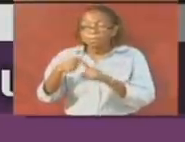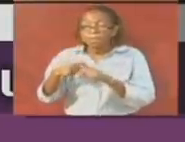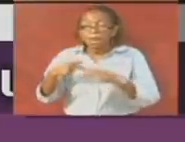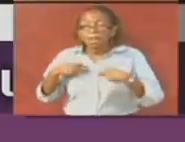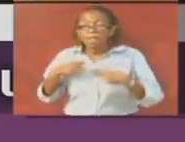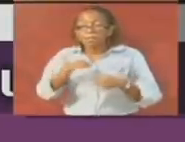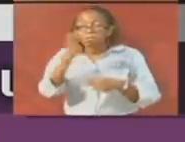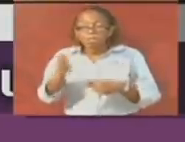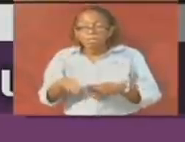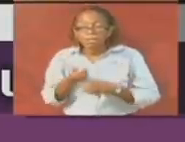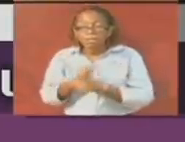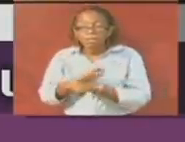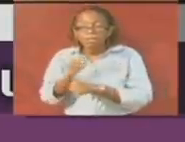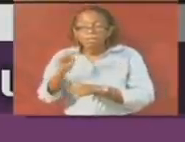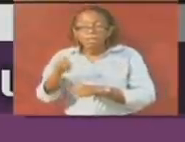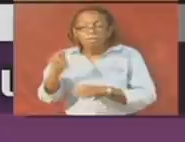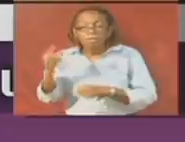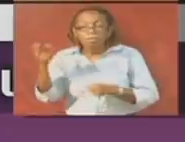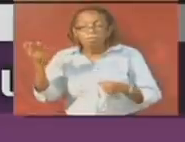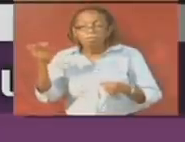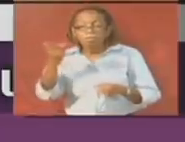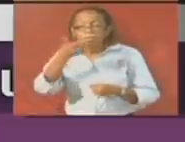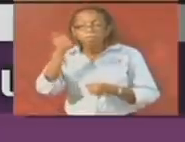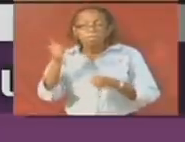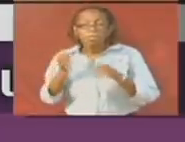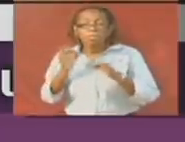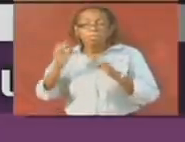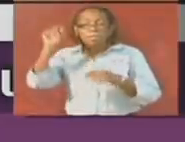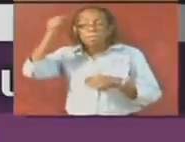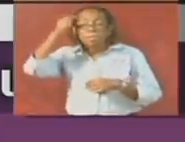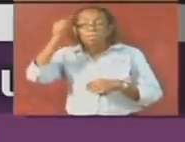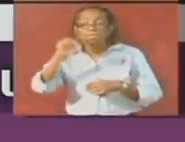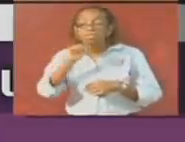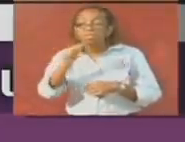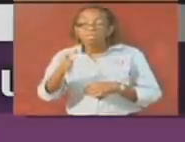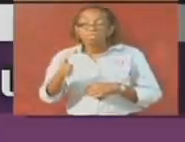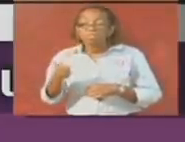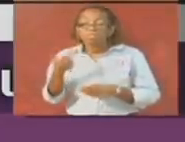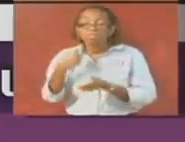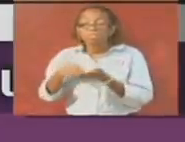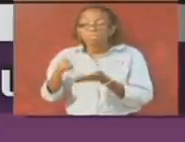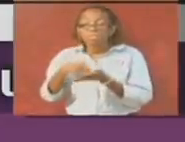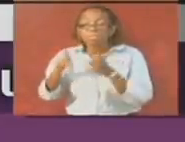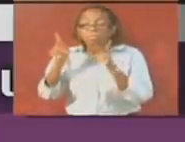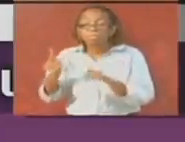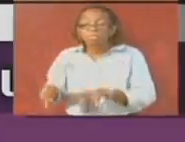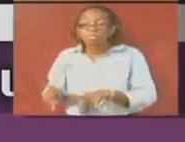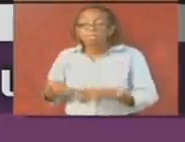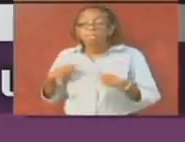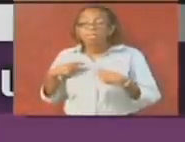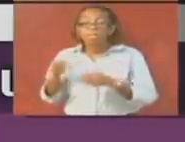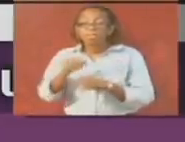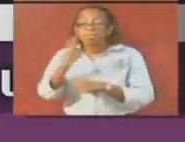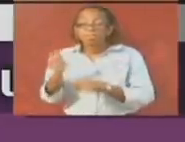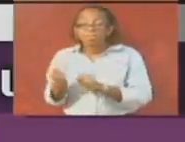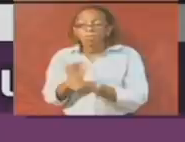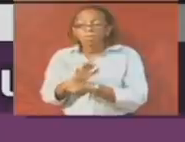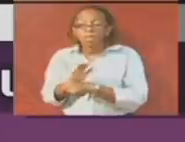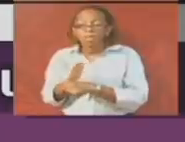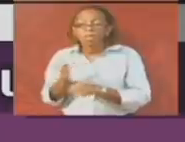accurate representation of how prevalent it is in the national community, how fast it's